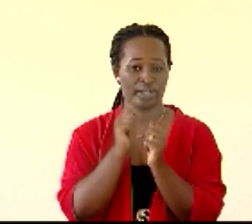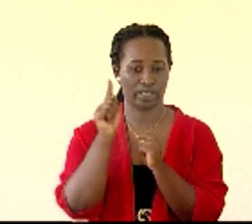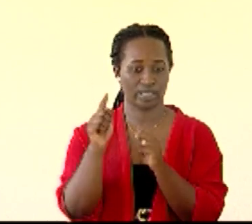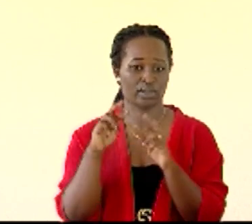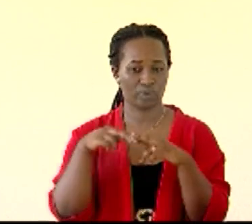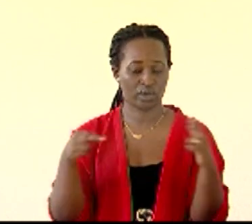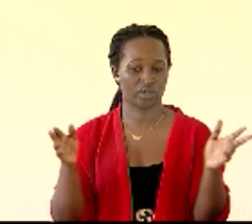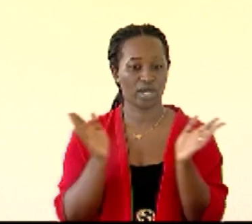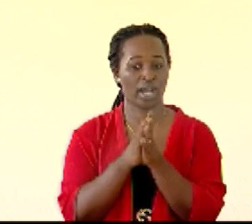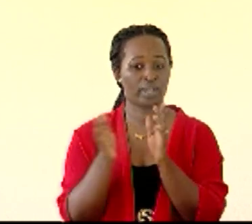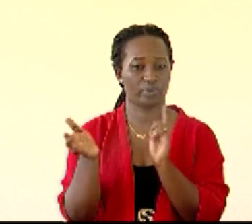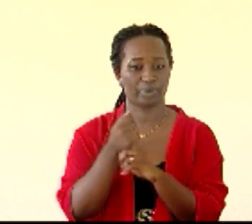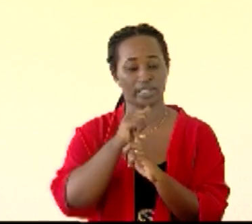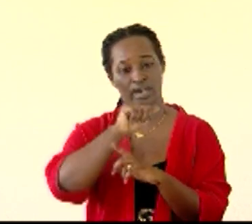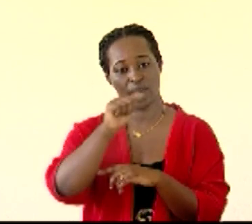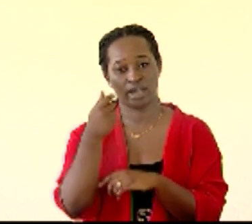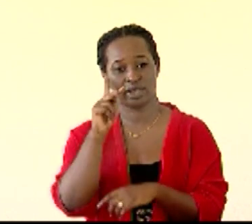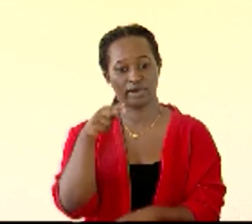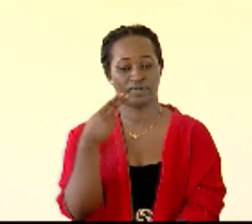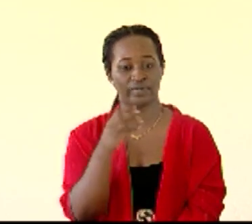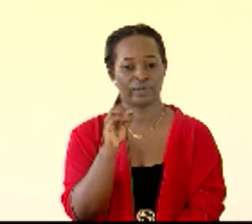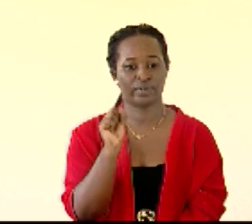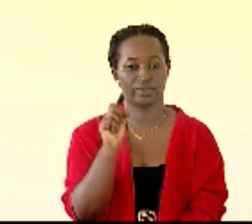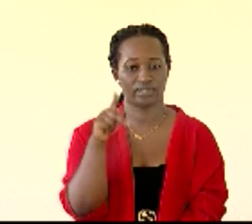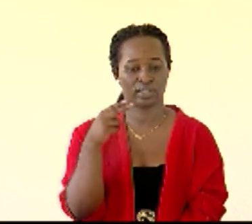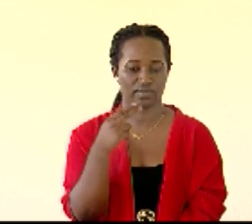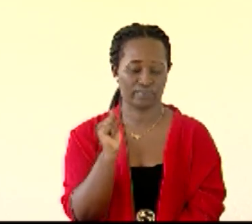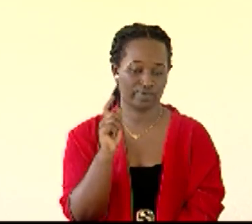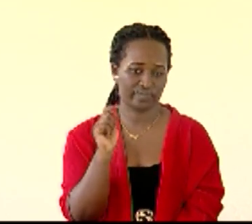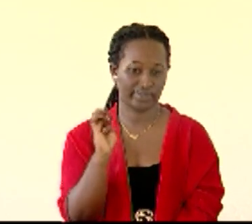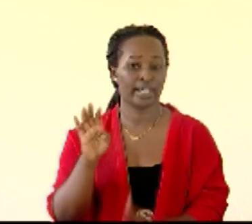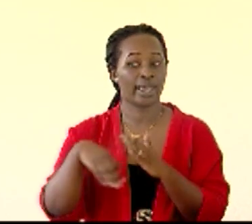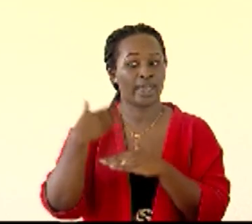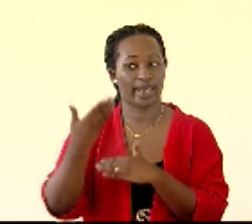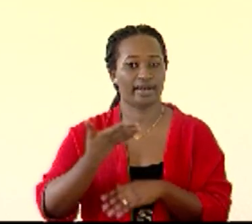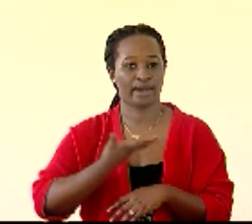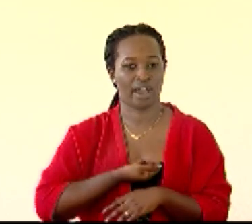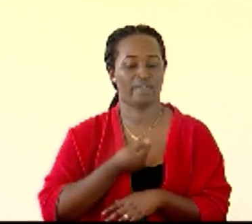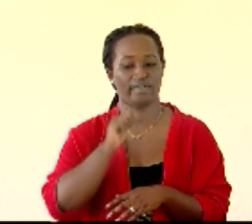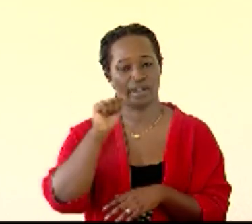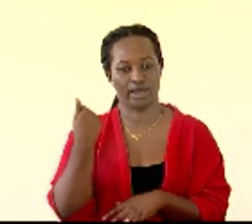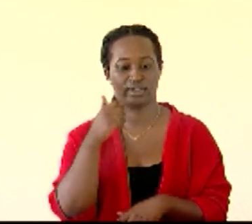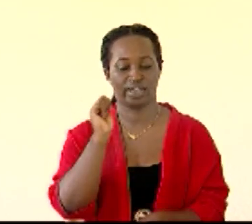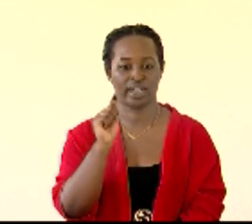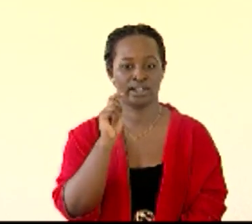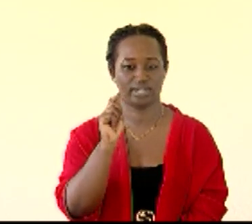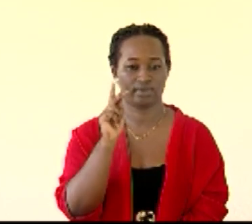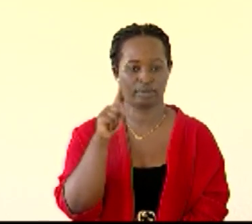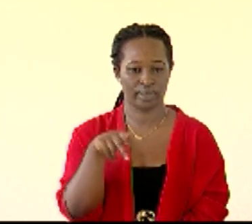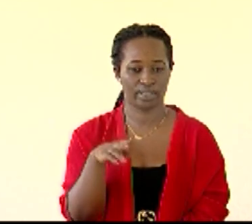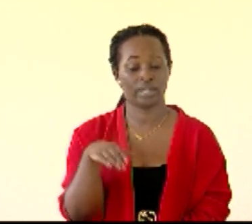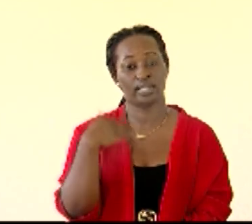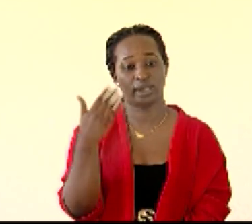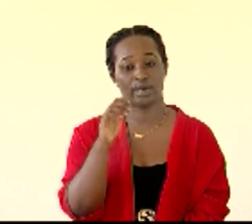pick another phosphate to again have ATP. So NADP H, after forming